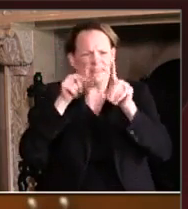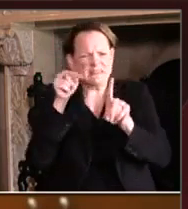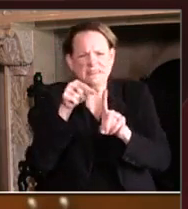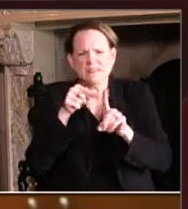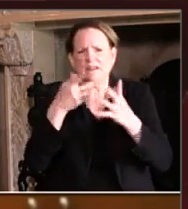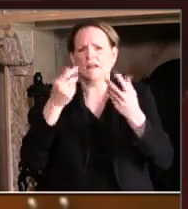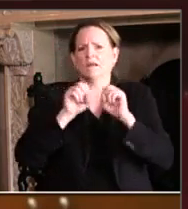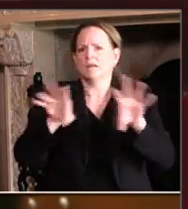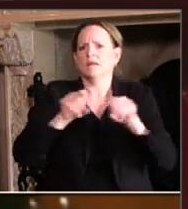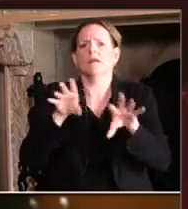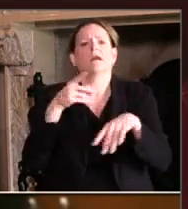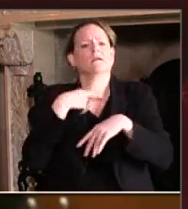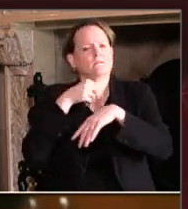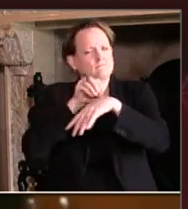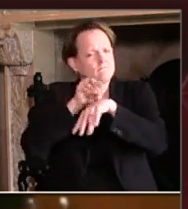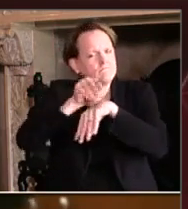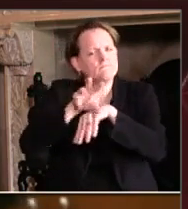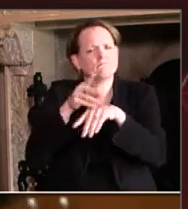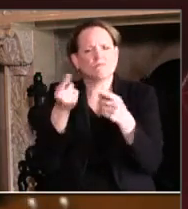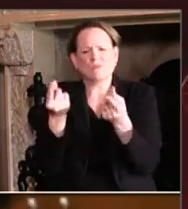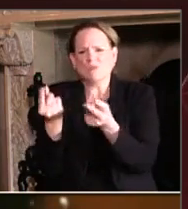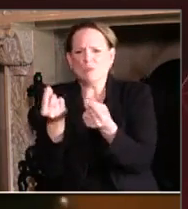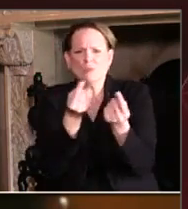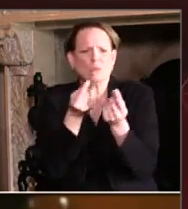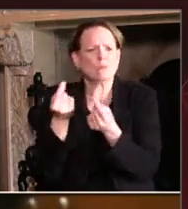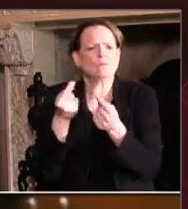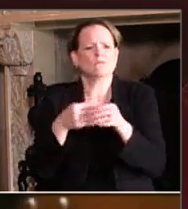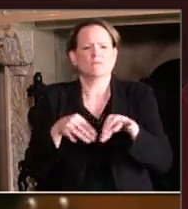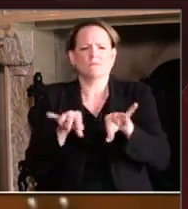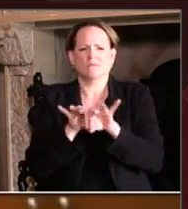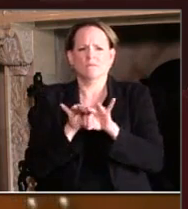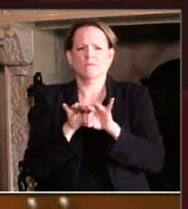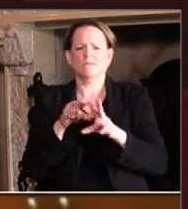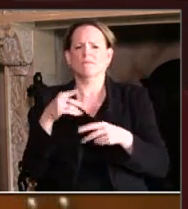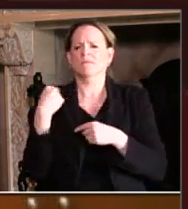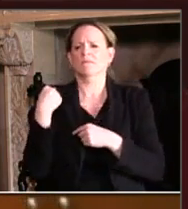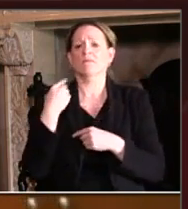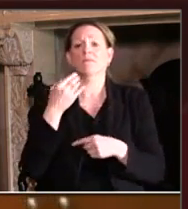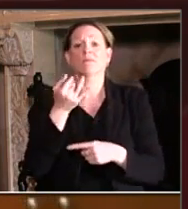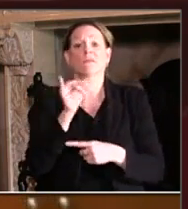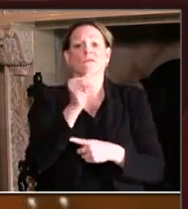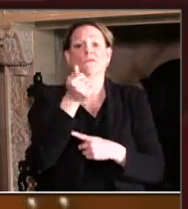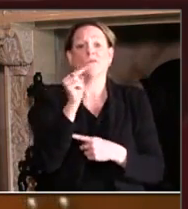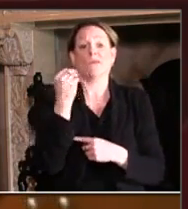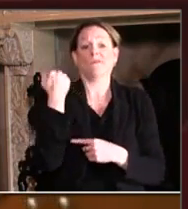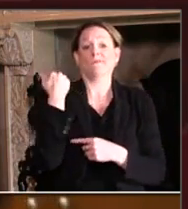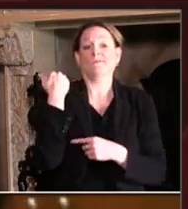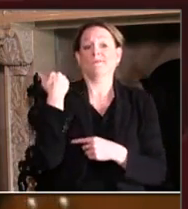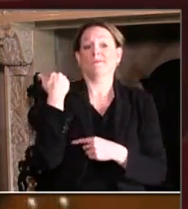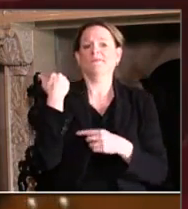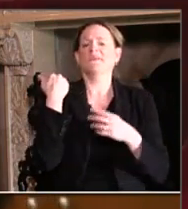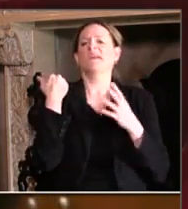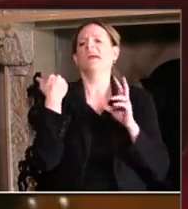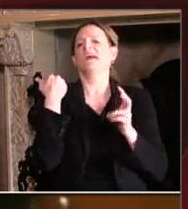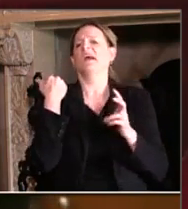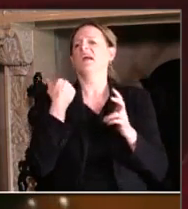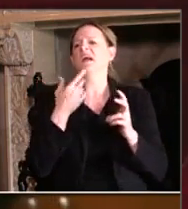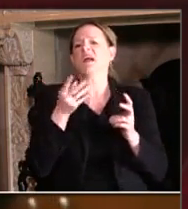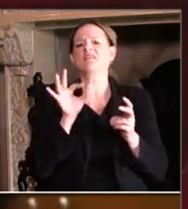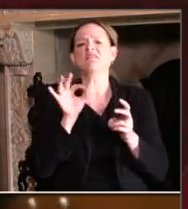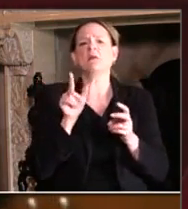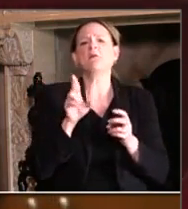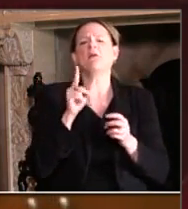time in January, COVID-19 was touted as being just like the flu. However, this virus has proven itself to be